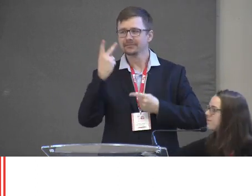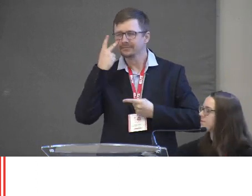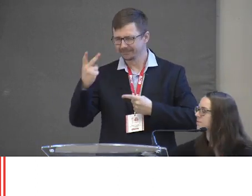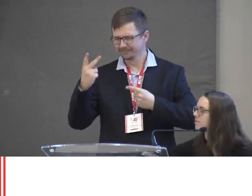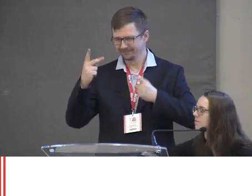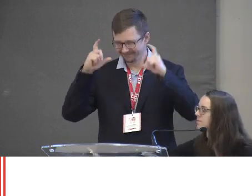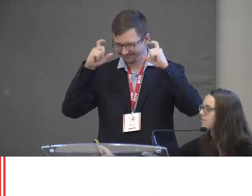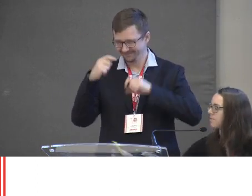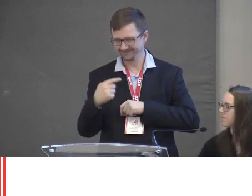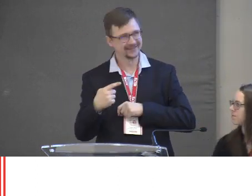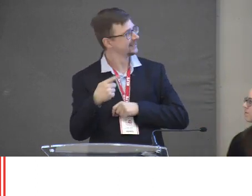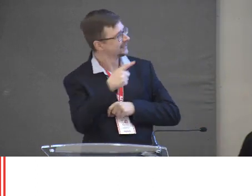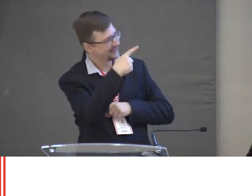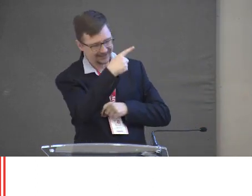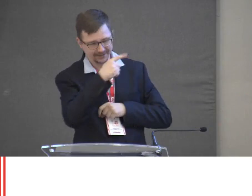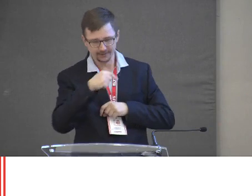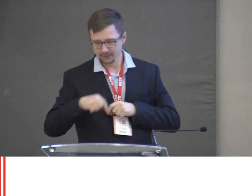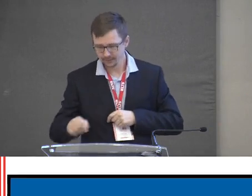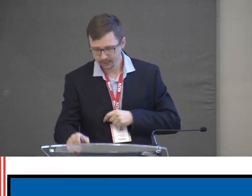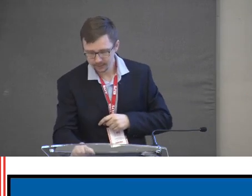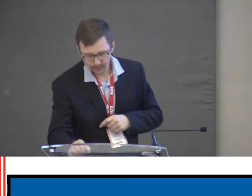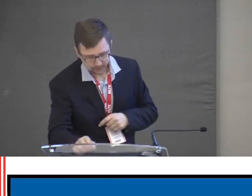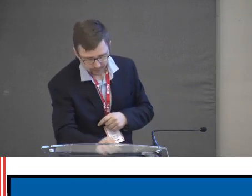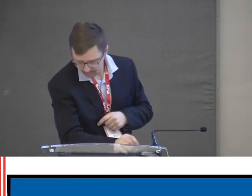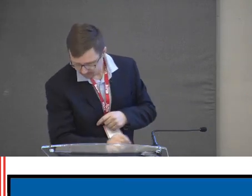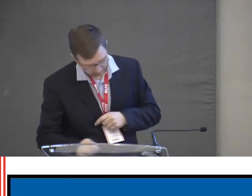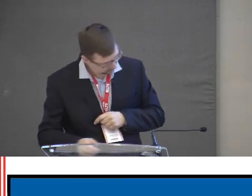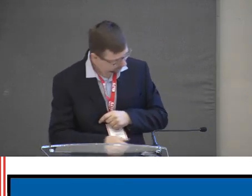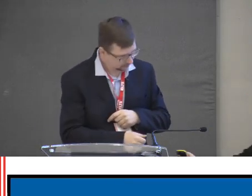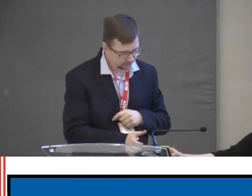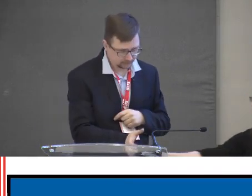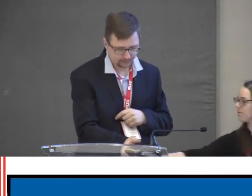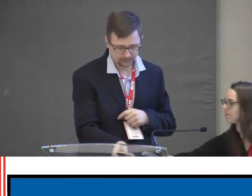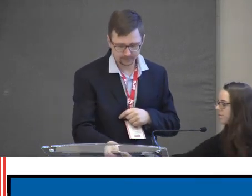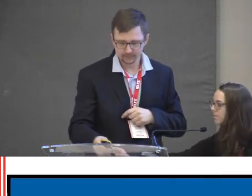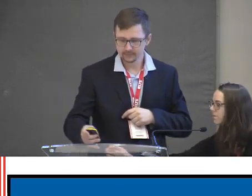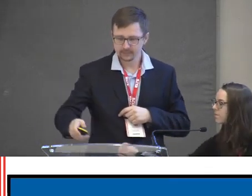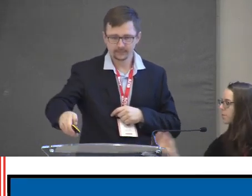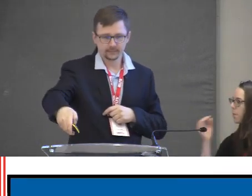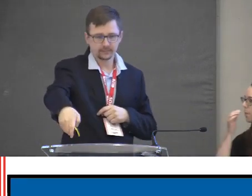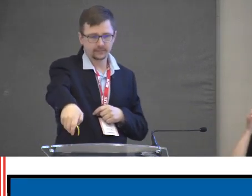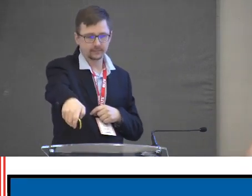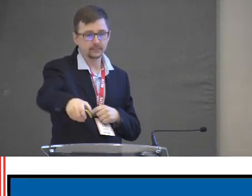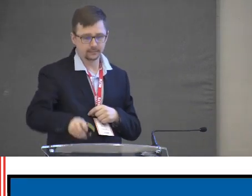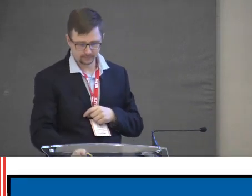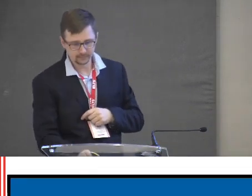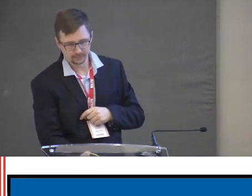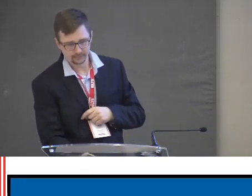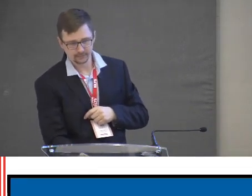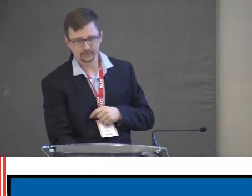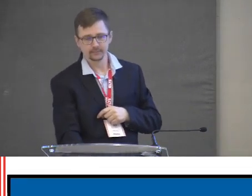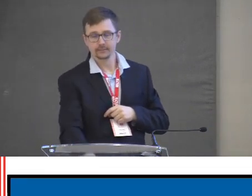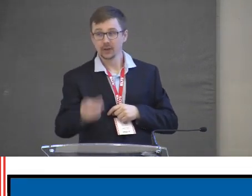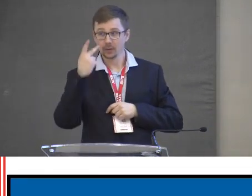towards two main objectives. First of all, as you can see here,